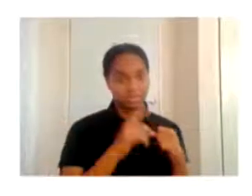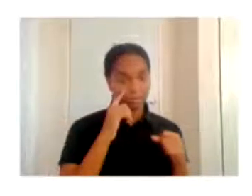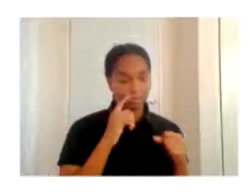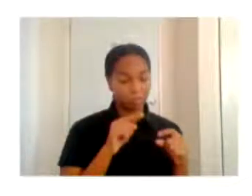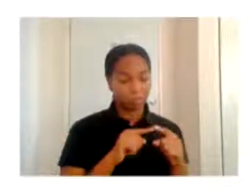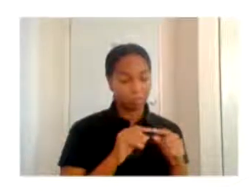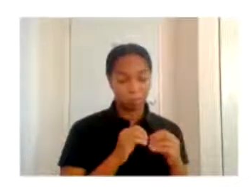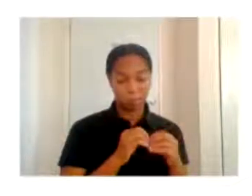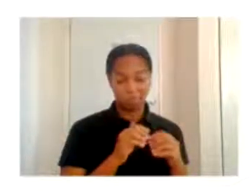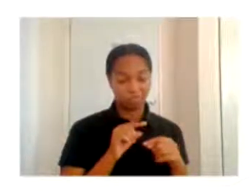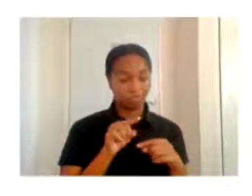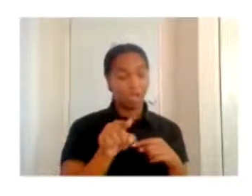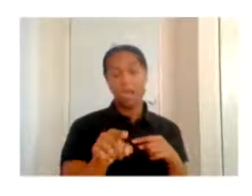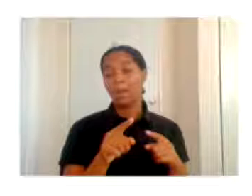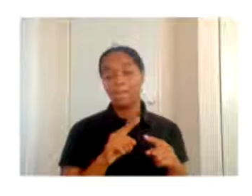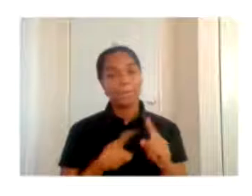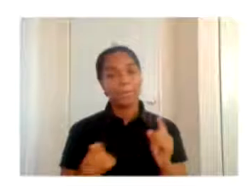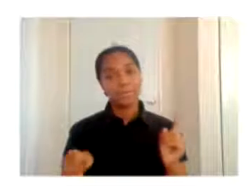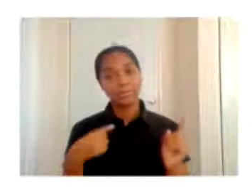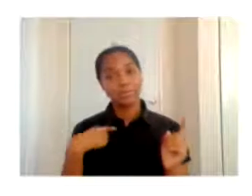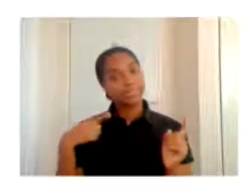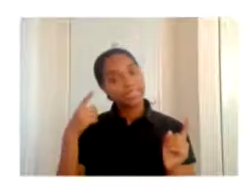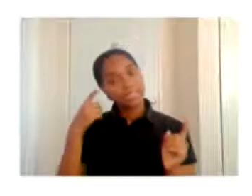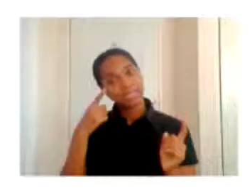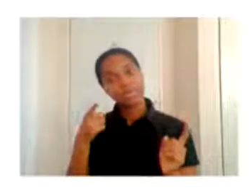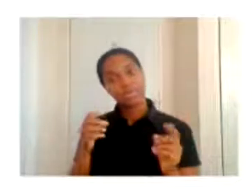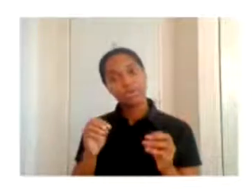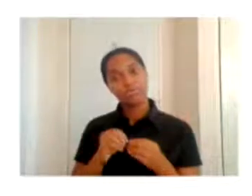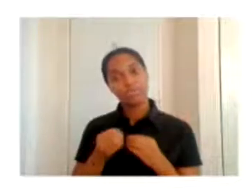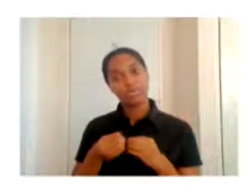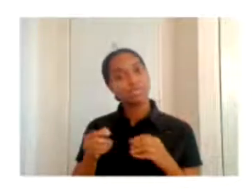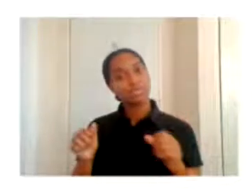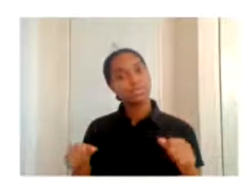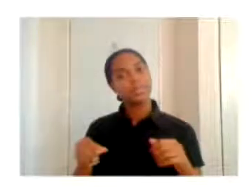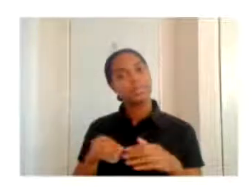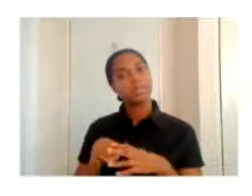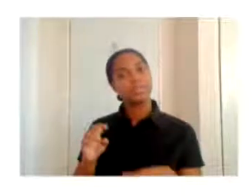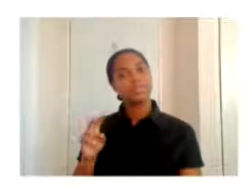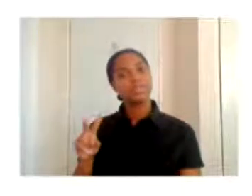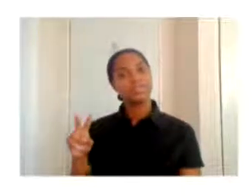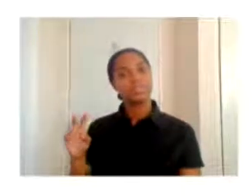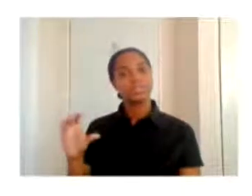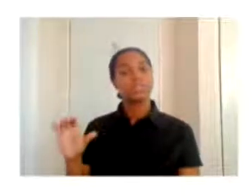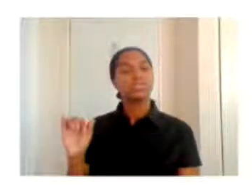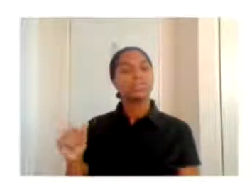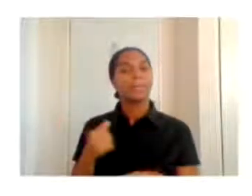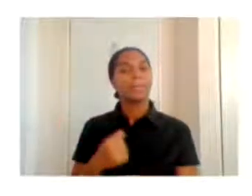but we think that there are a number of capabilities in VVC that make it